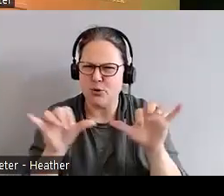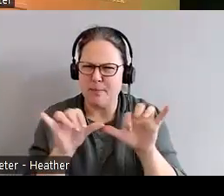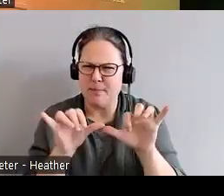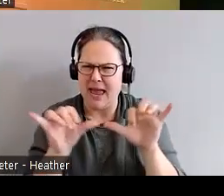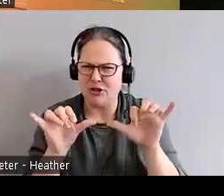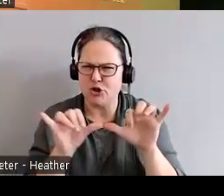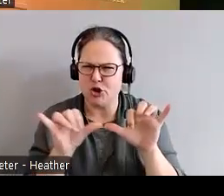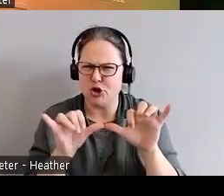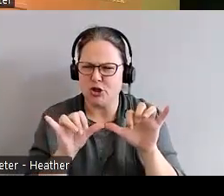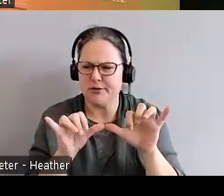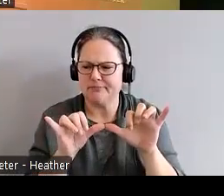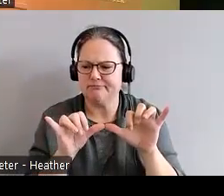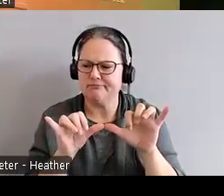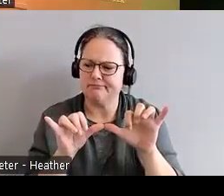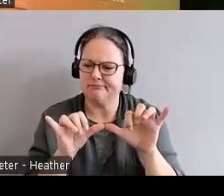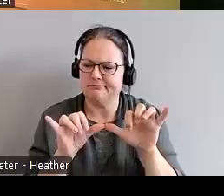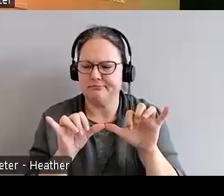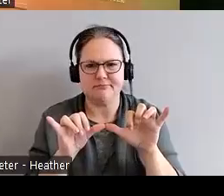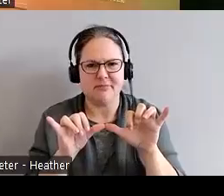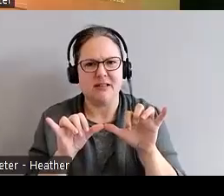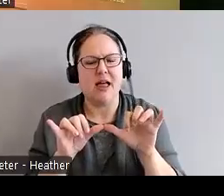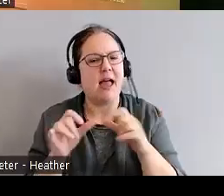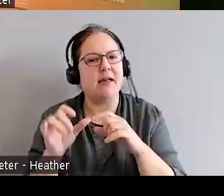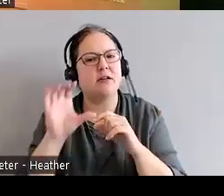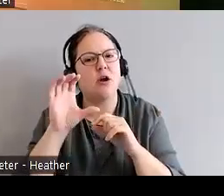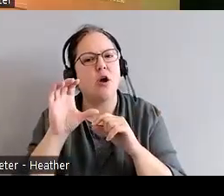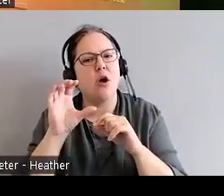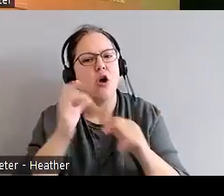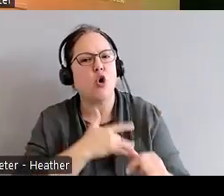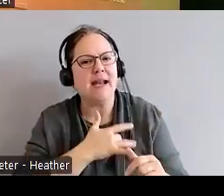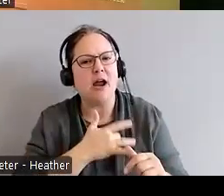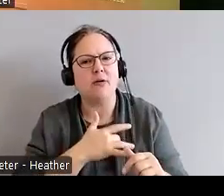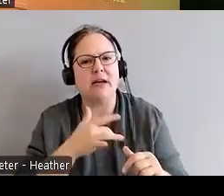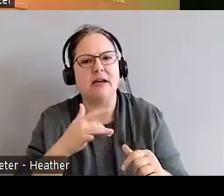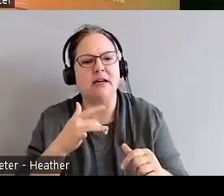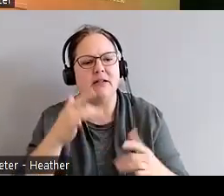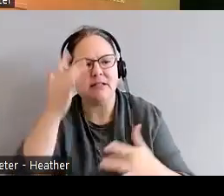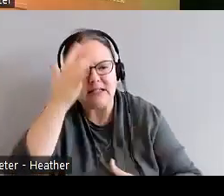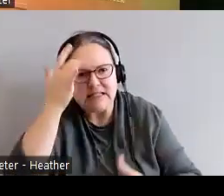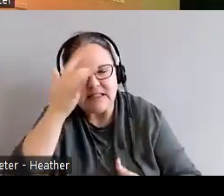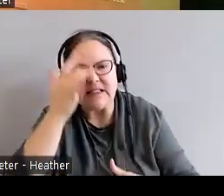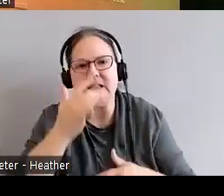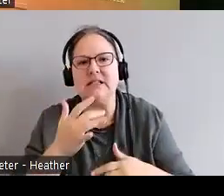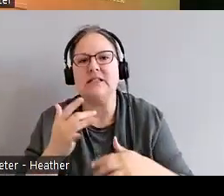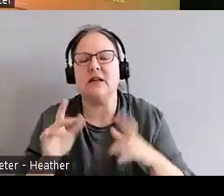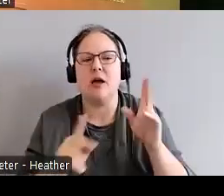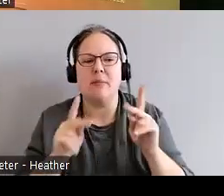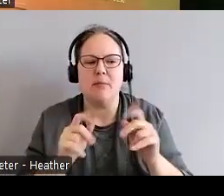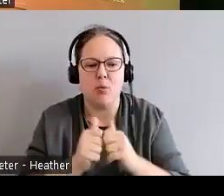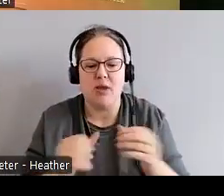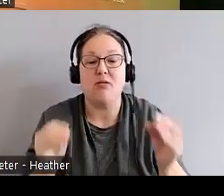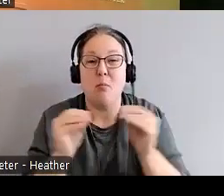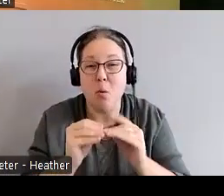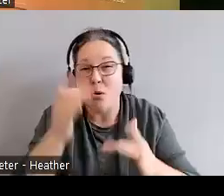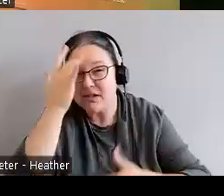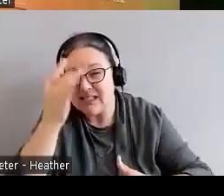burden of coronary artery disease and, perhaps those patients with more coronary artery disease, came